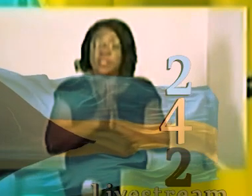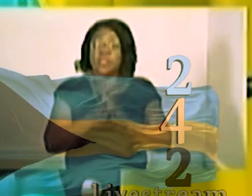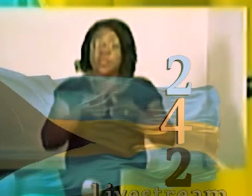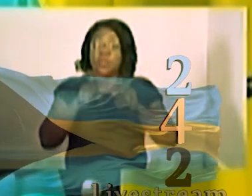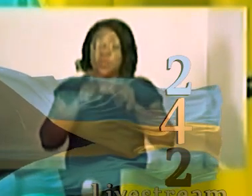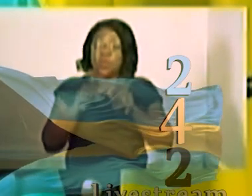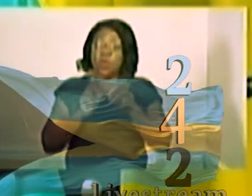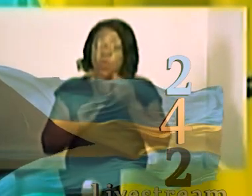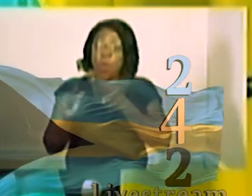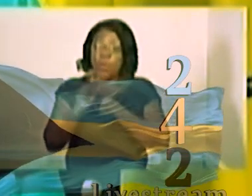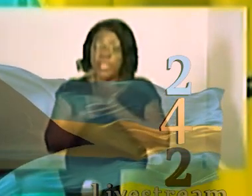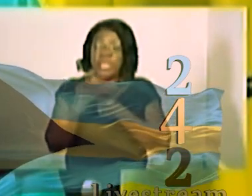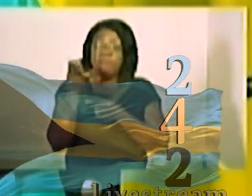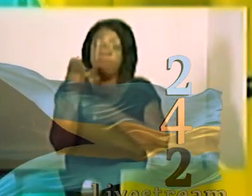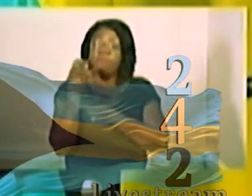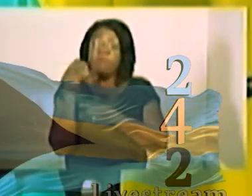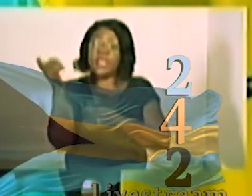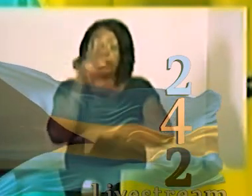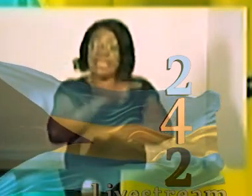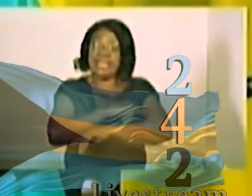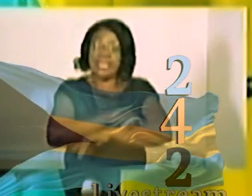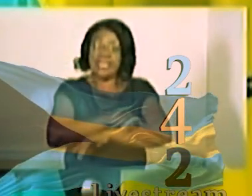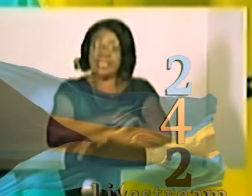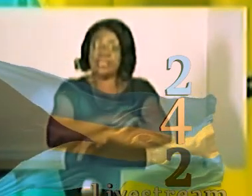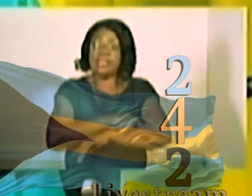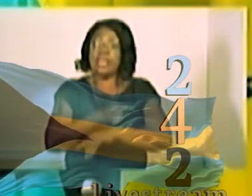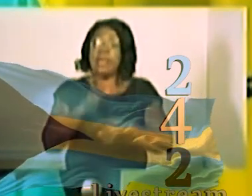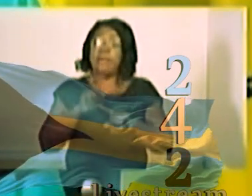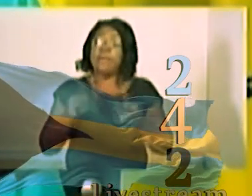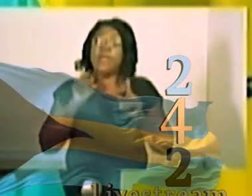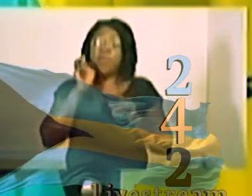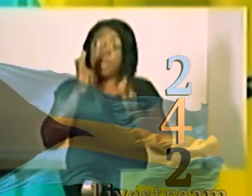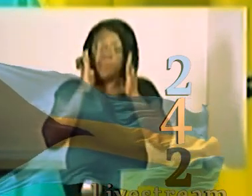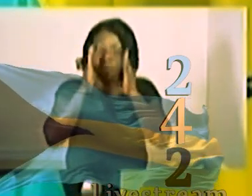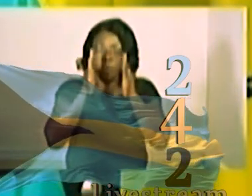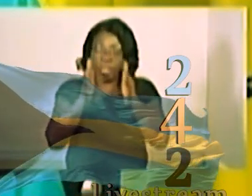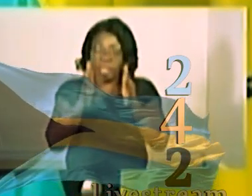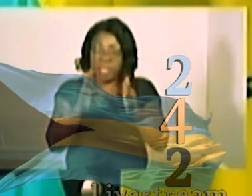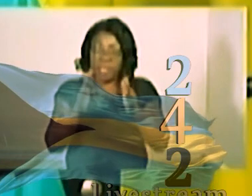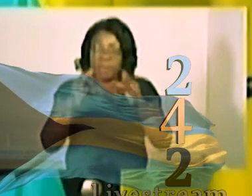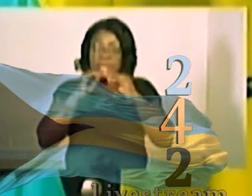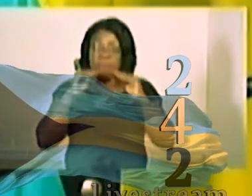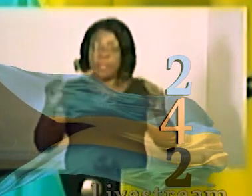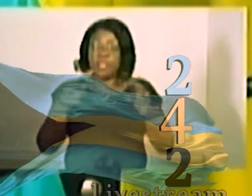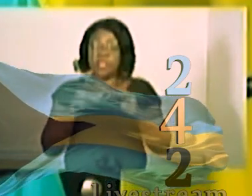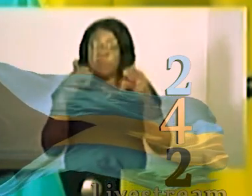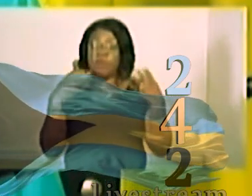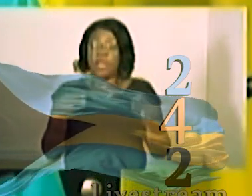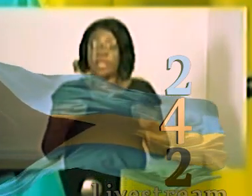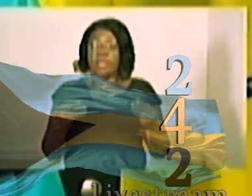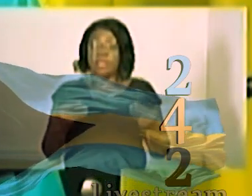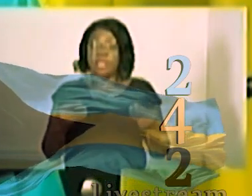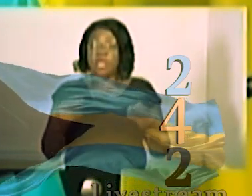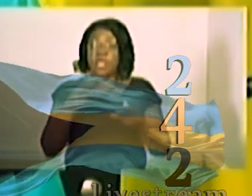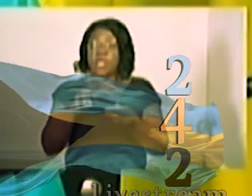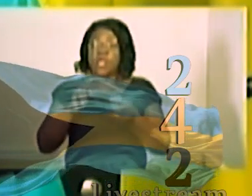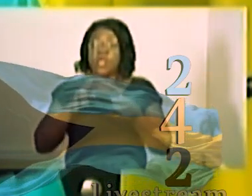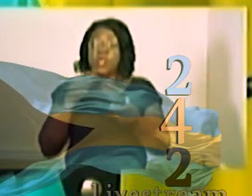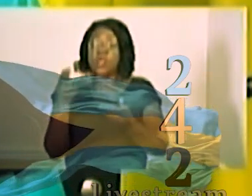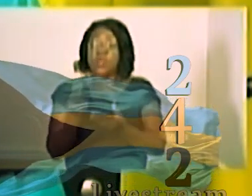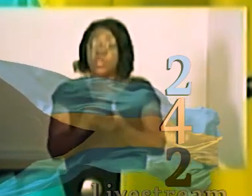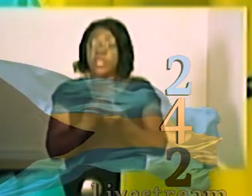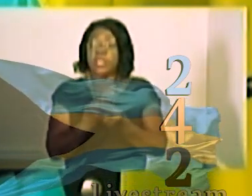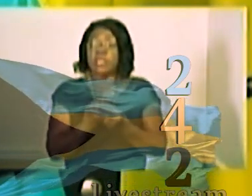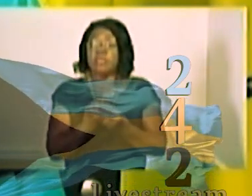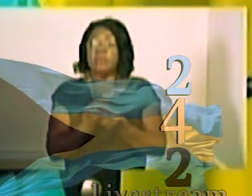home, but will be monitored by the Ministry of Health Surveillance Unit and Hubcap